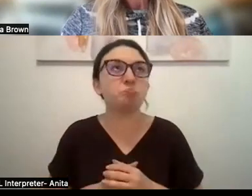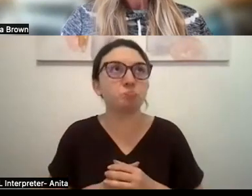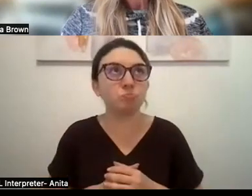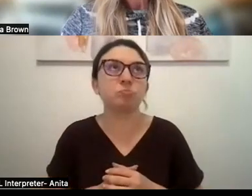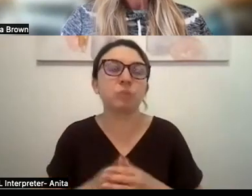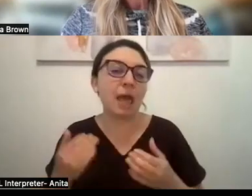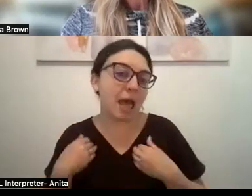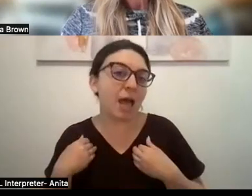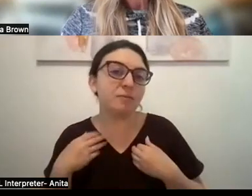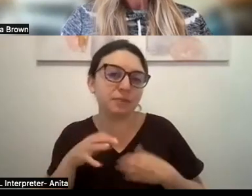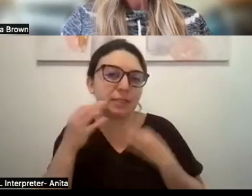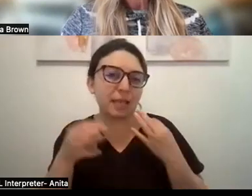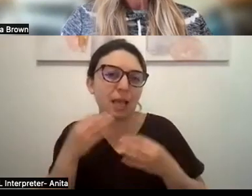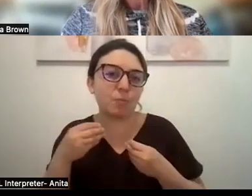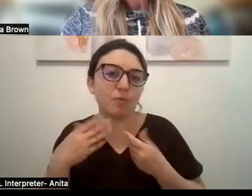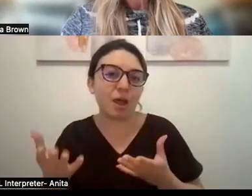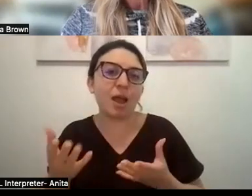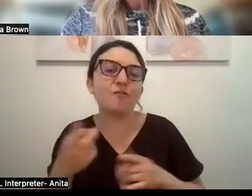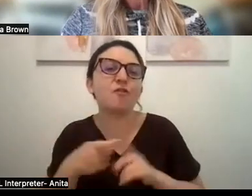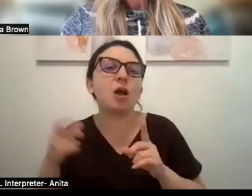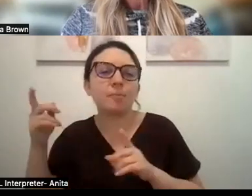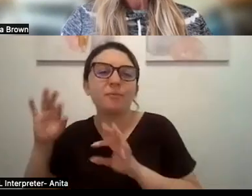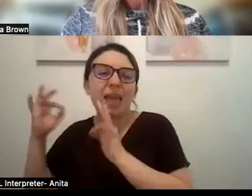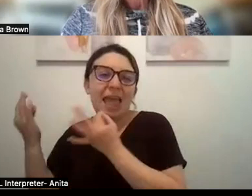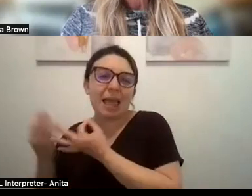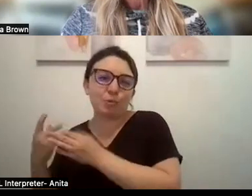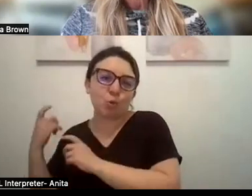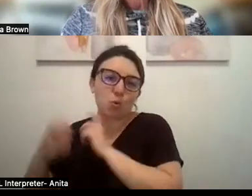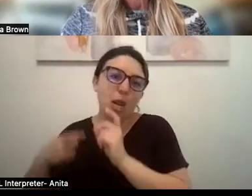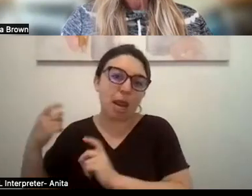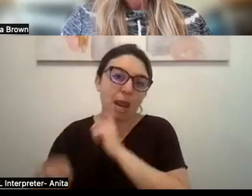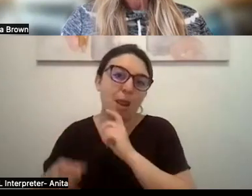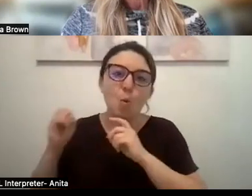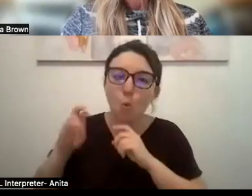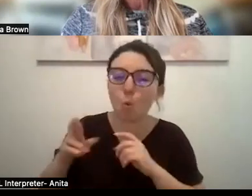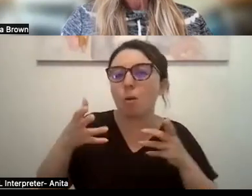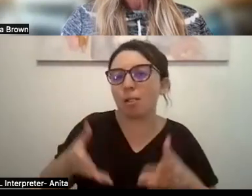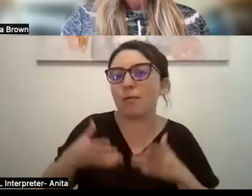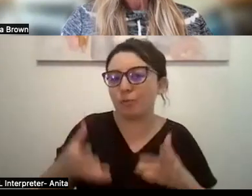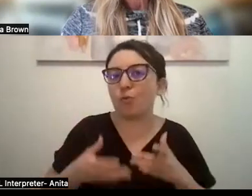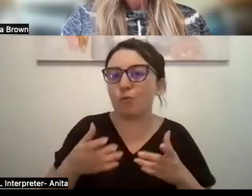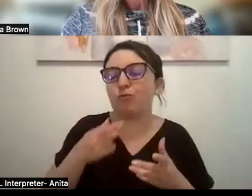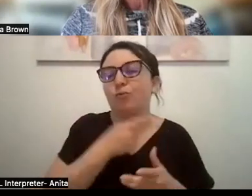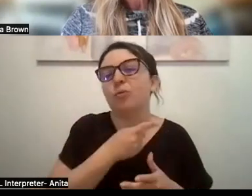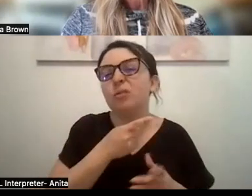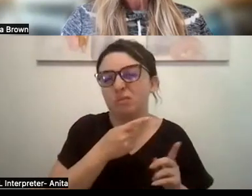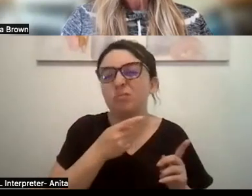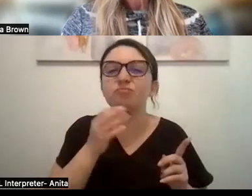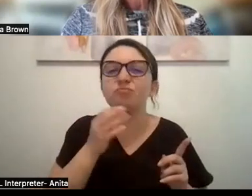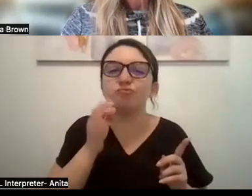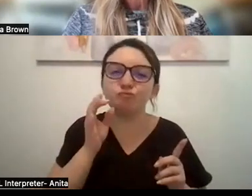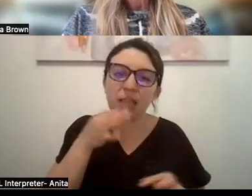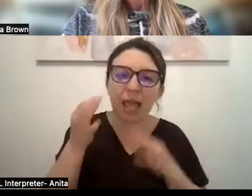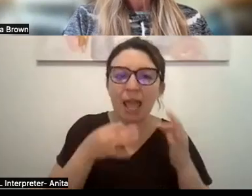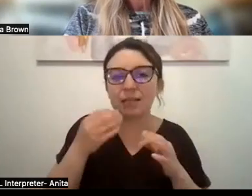snack provided by family donations, as well as the leftover lunch arbor